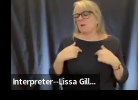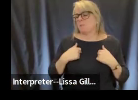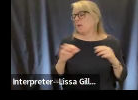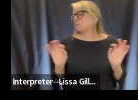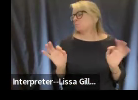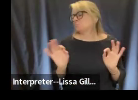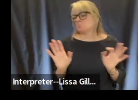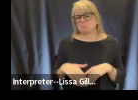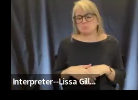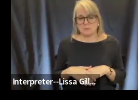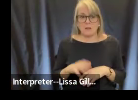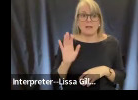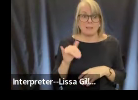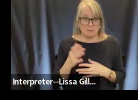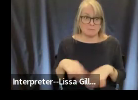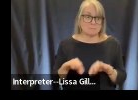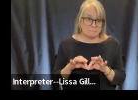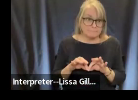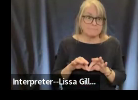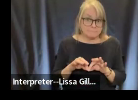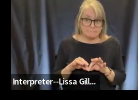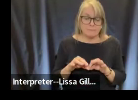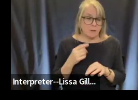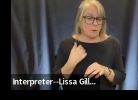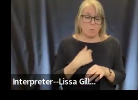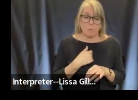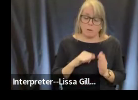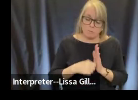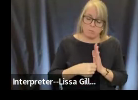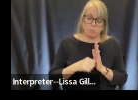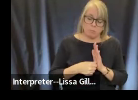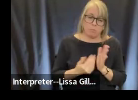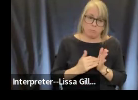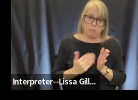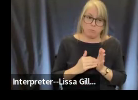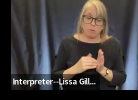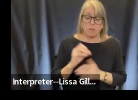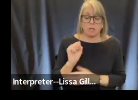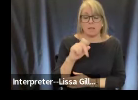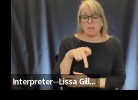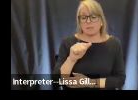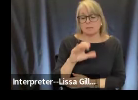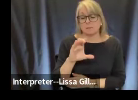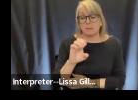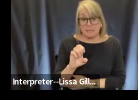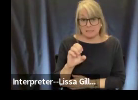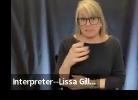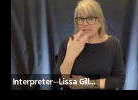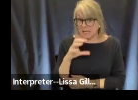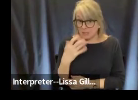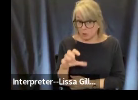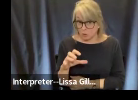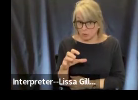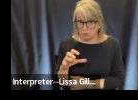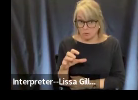our biggest kicker, and over and over. So space heaters, keep them at least 3 feet